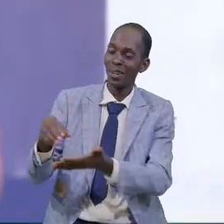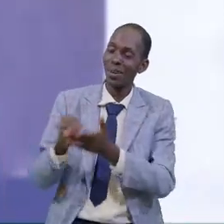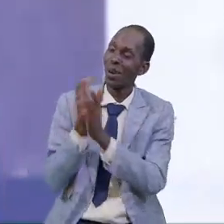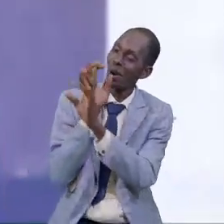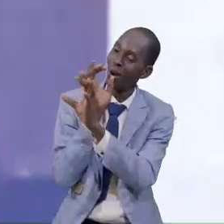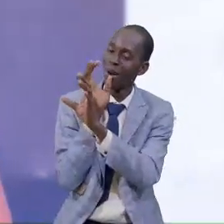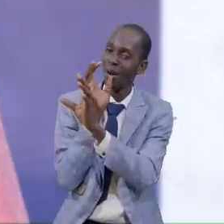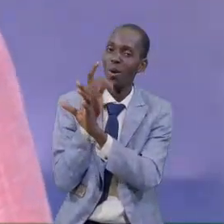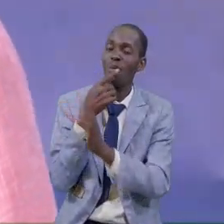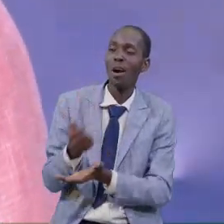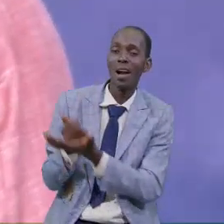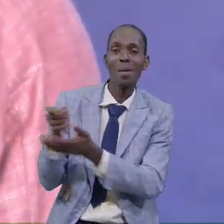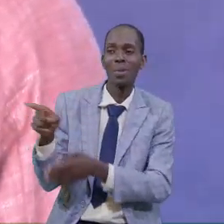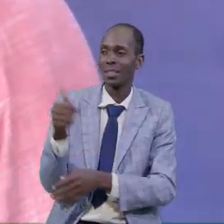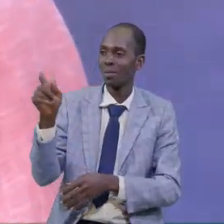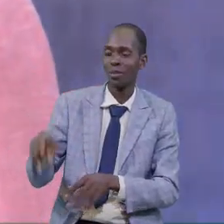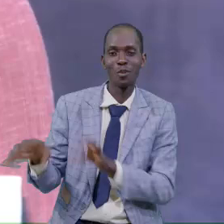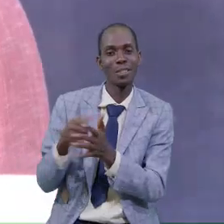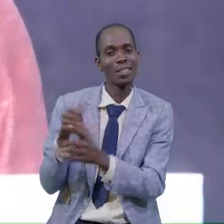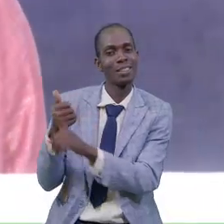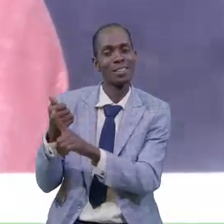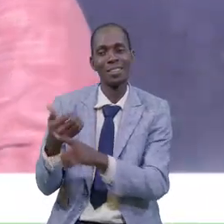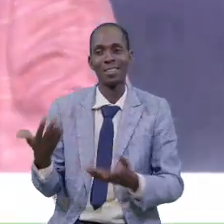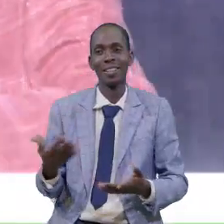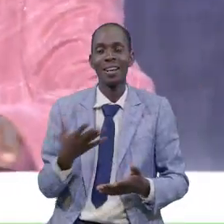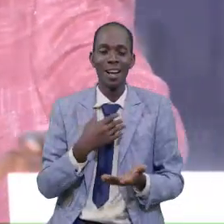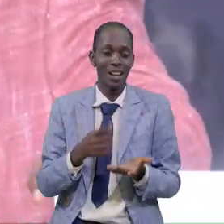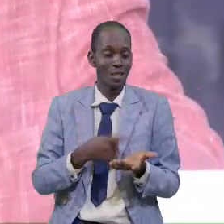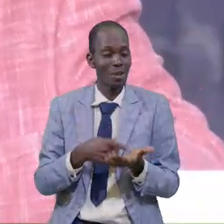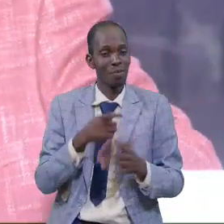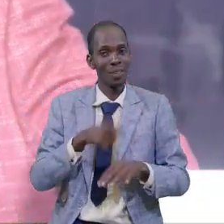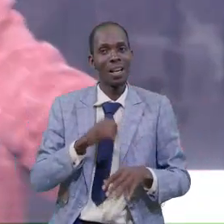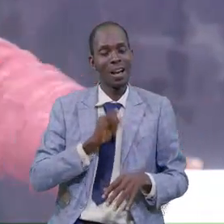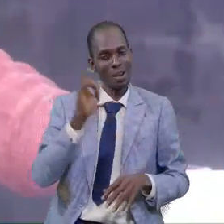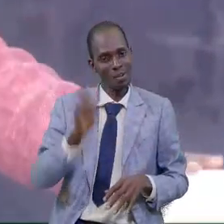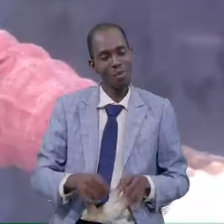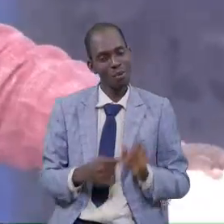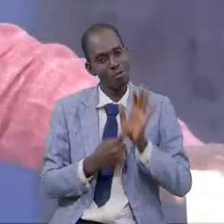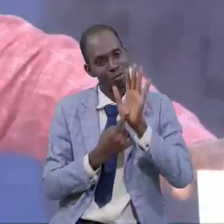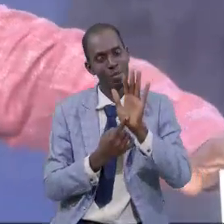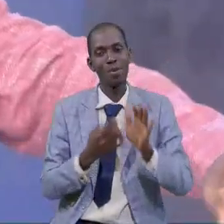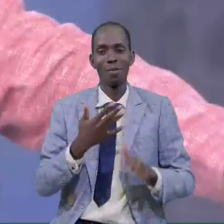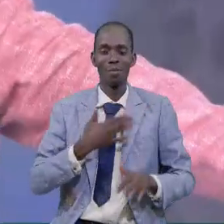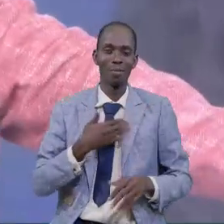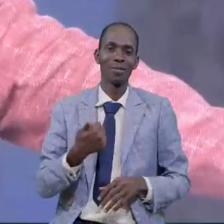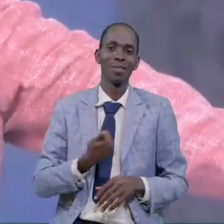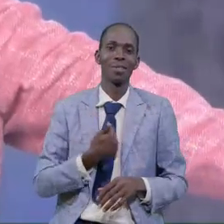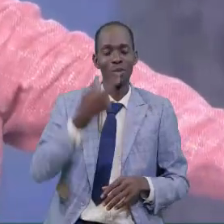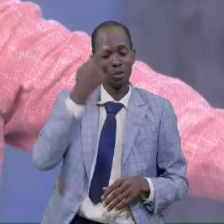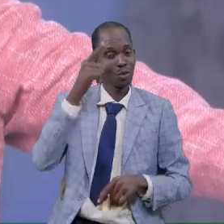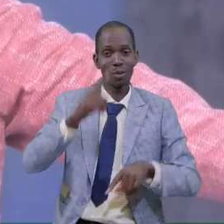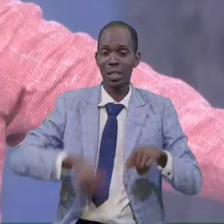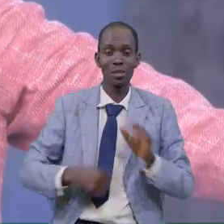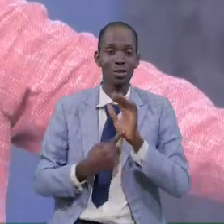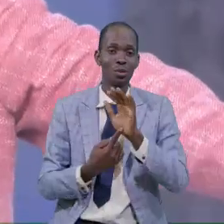trumpet. And there are times I have to blow my trumpet because you cannot blow it for me. Why do I blow